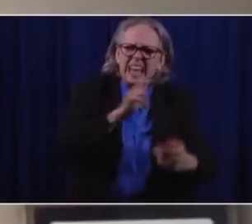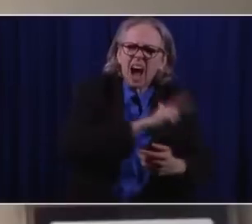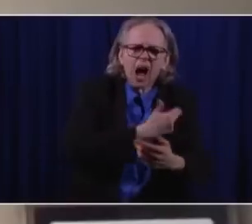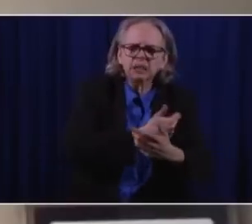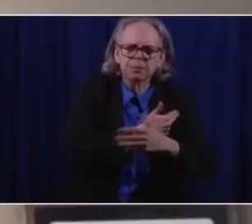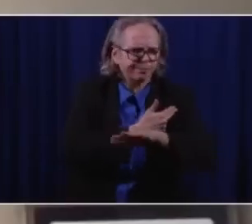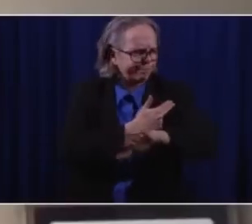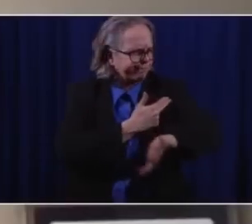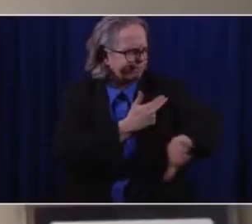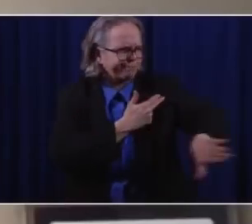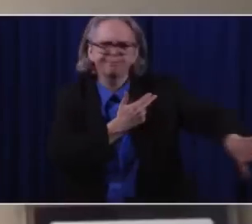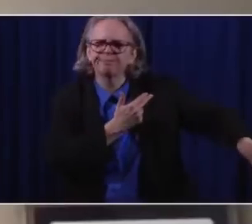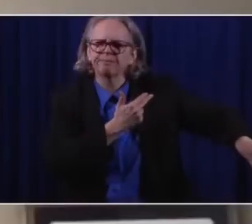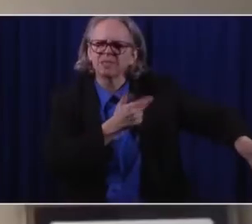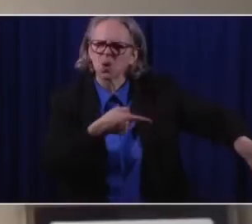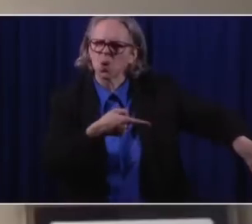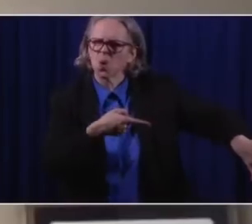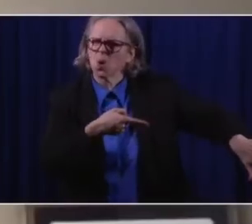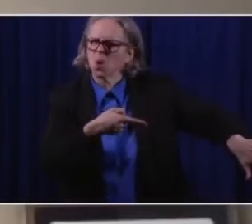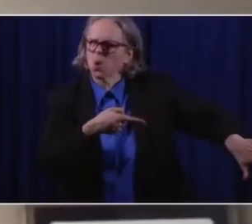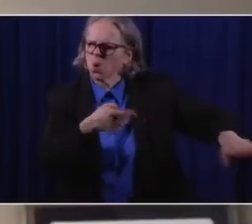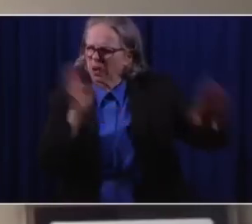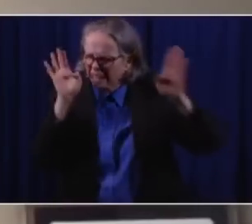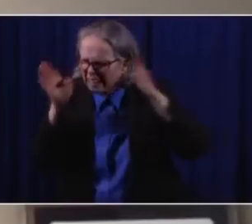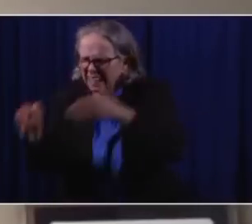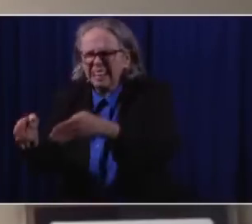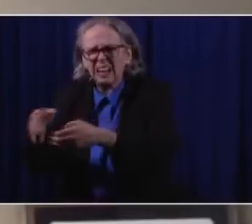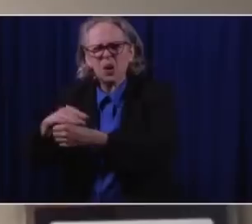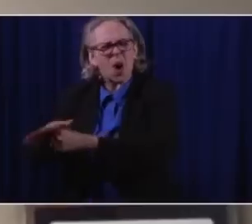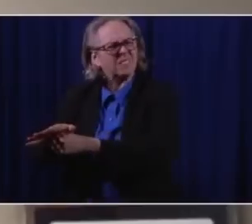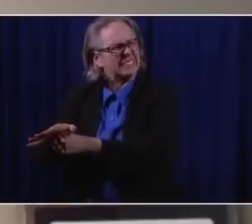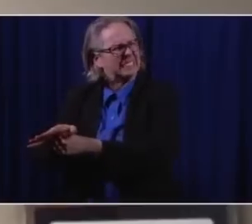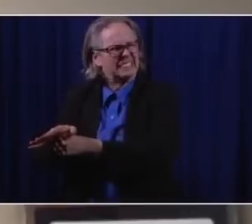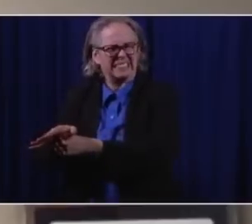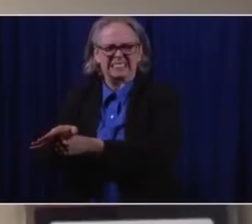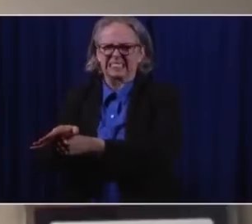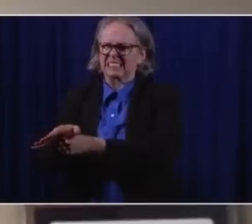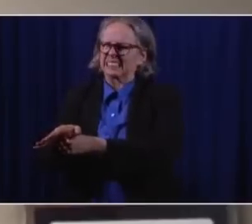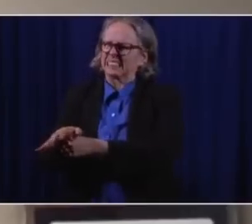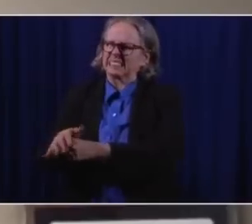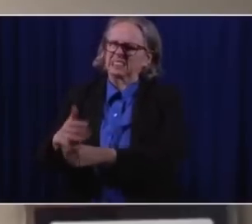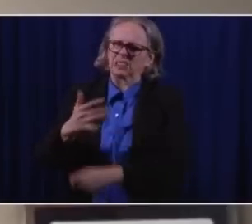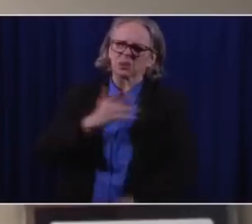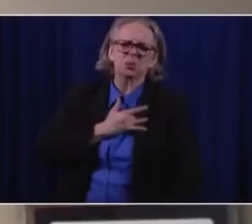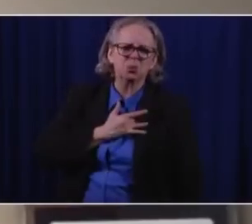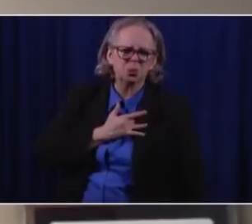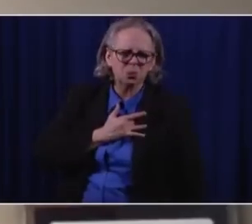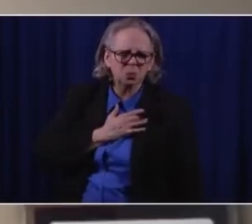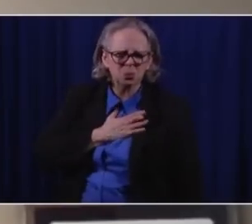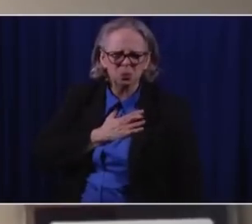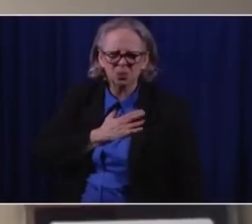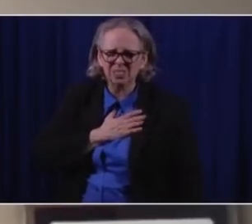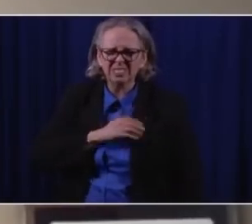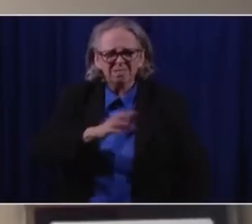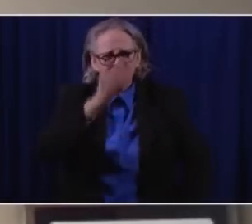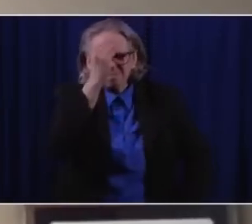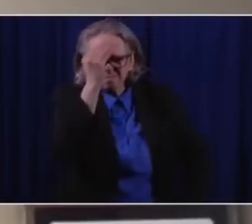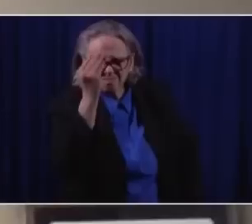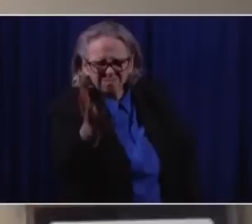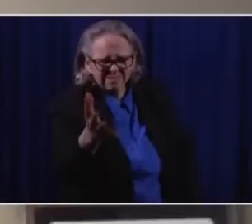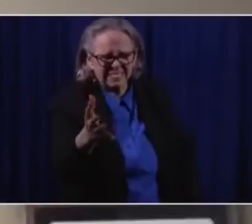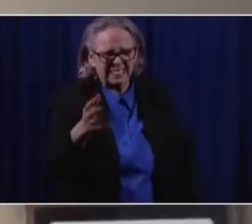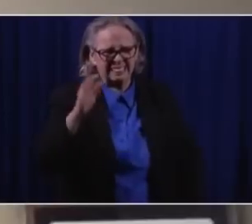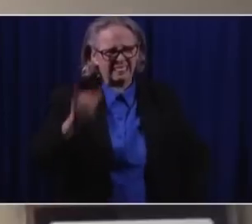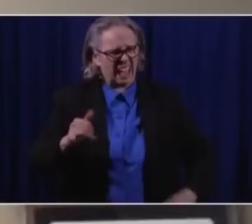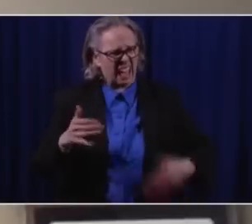deal with all of the COVID that is coming into their hospitals. We recognize that decisions to delay or cancel or